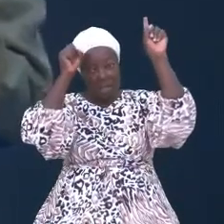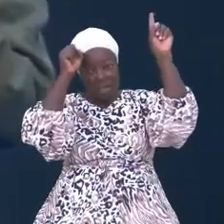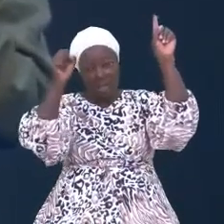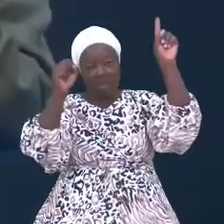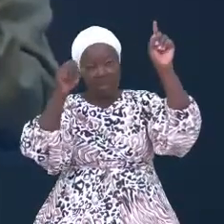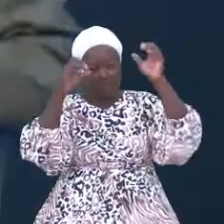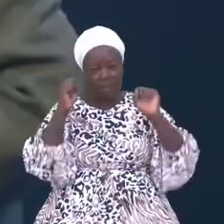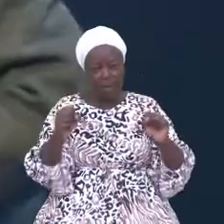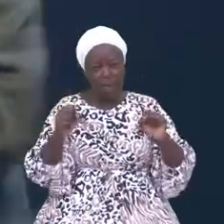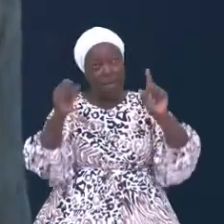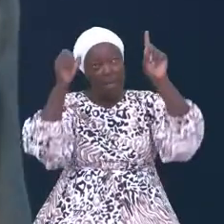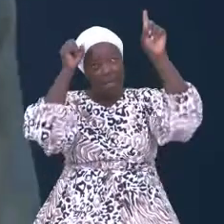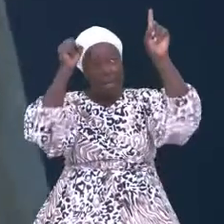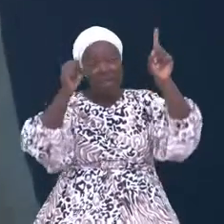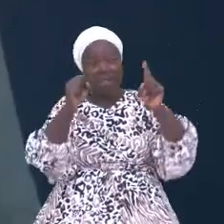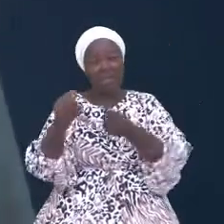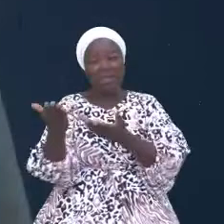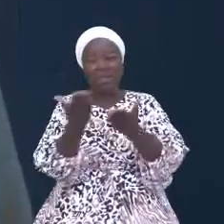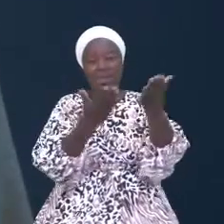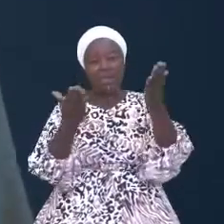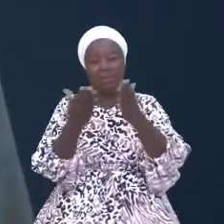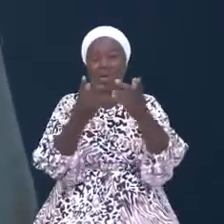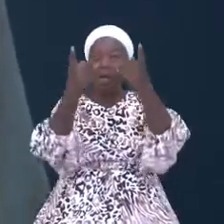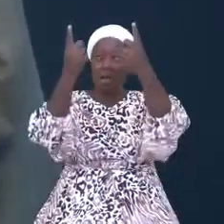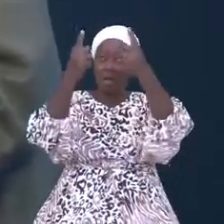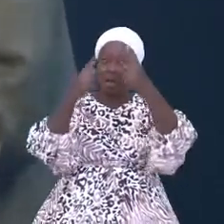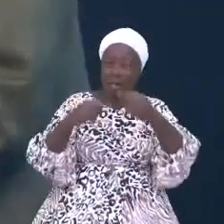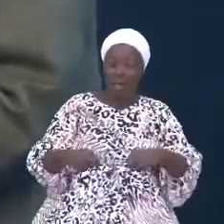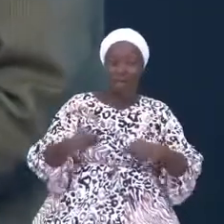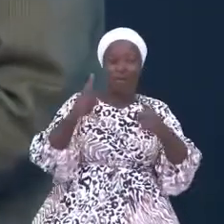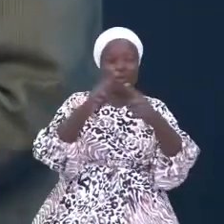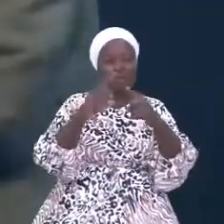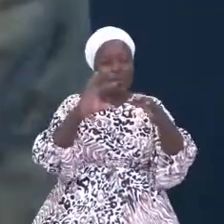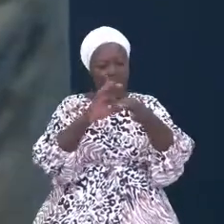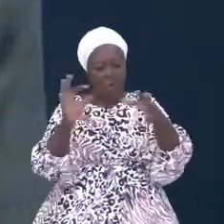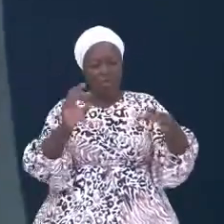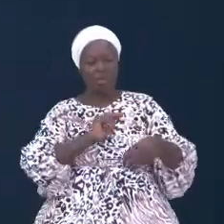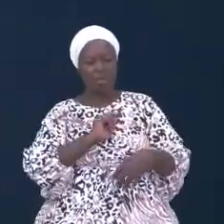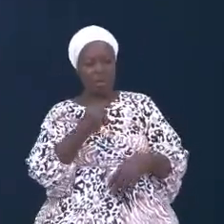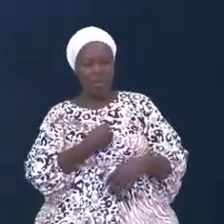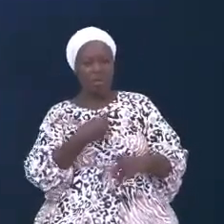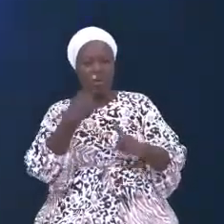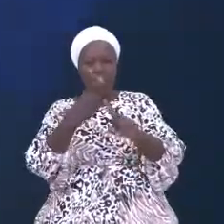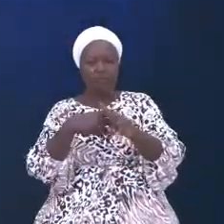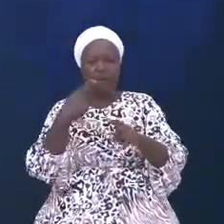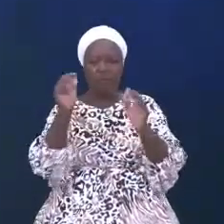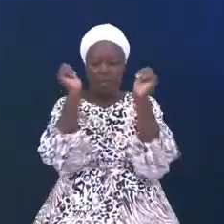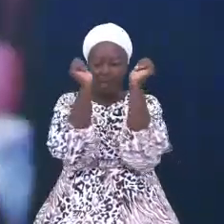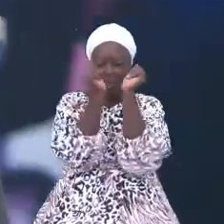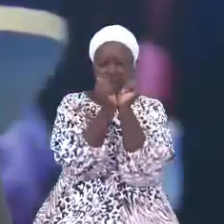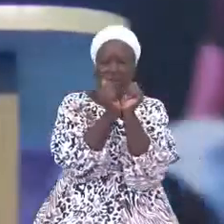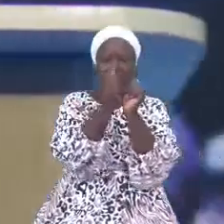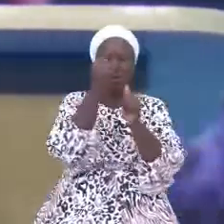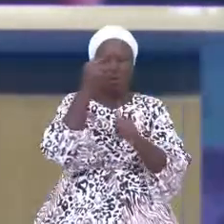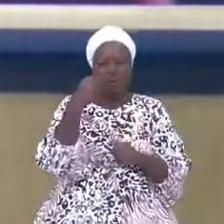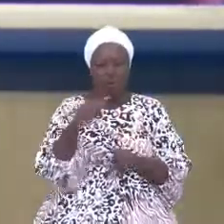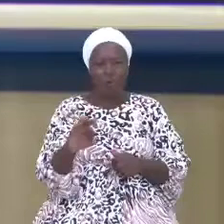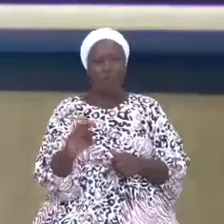his sacrifice came to release us from the slavery